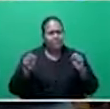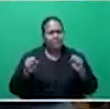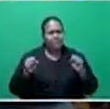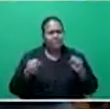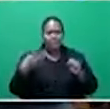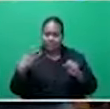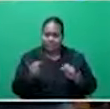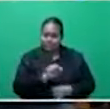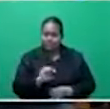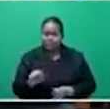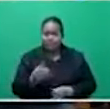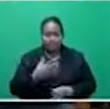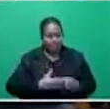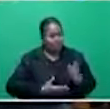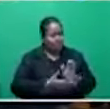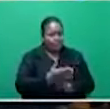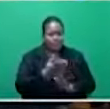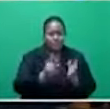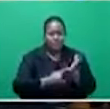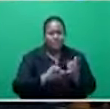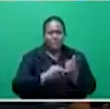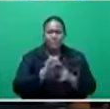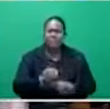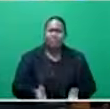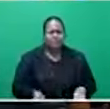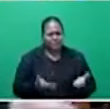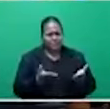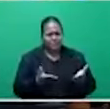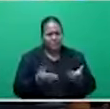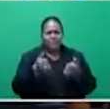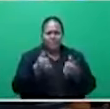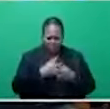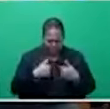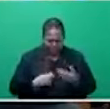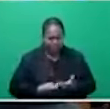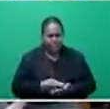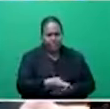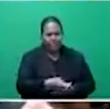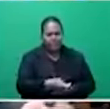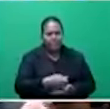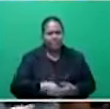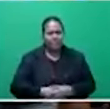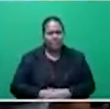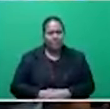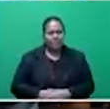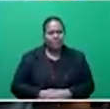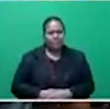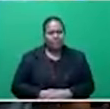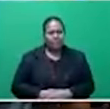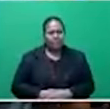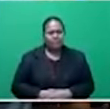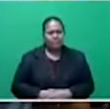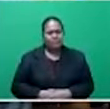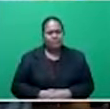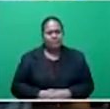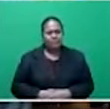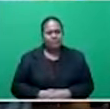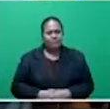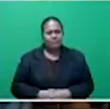they want to go TELS, they want to go to USP, no problem, go. That's your choice. We'll pay for it. We've not stopped anybody. Mr. Speaker,